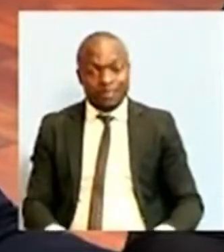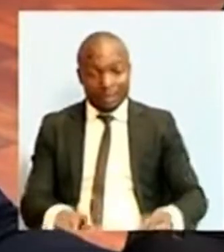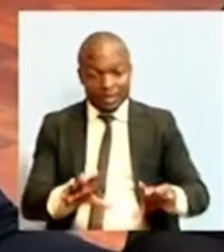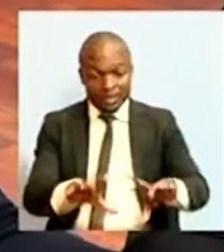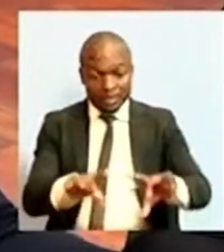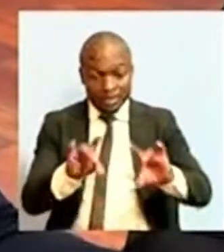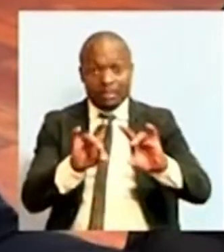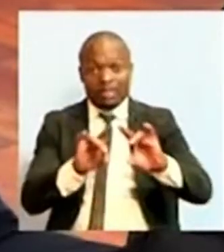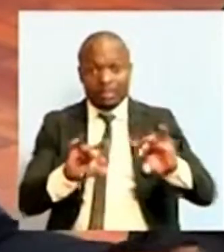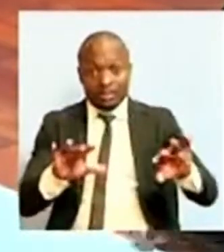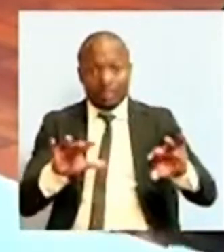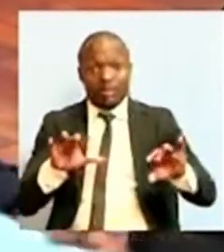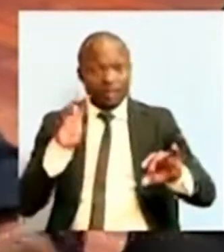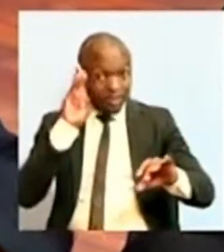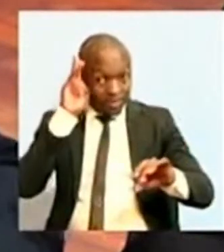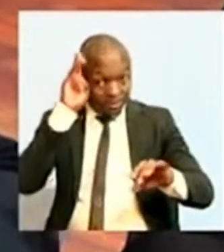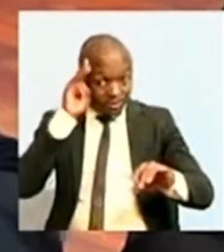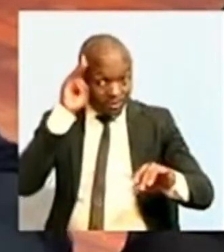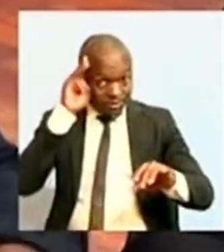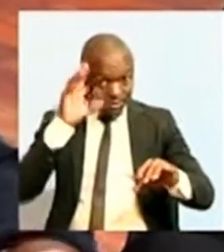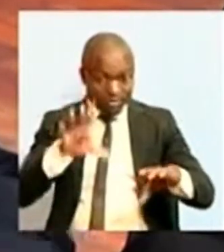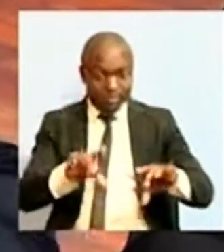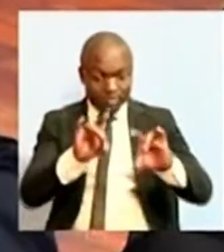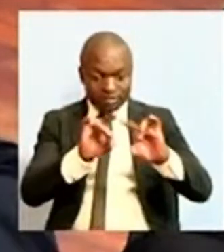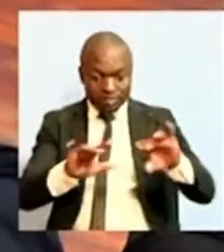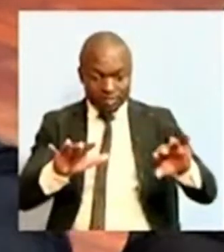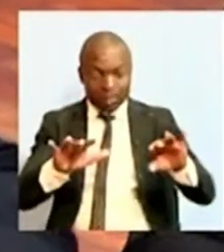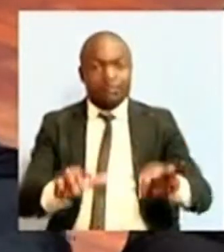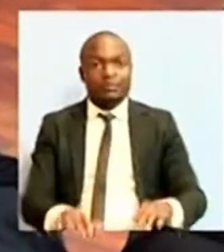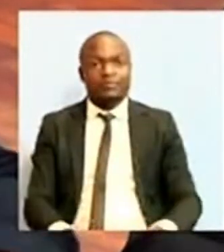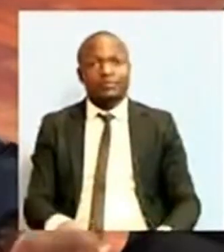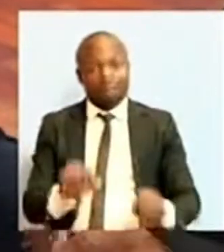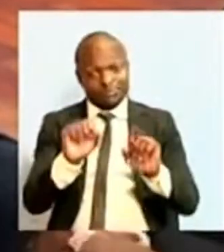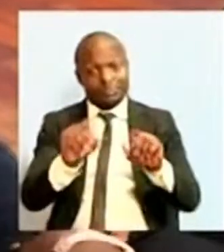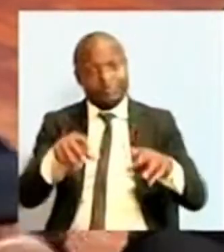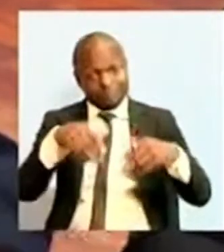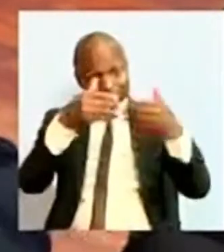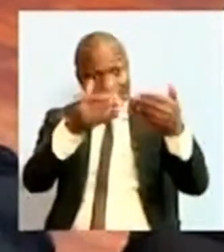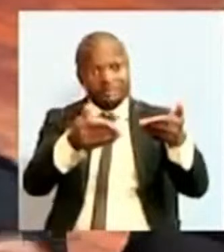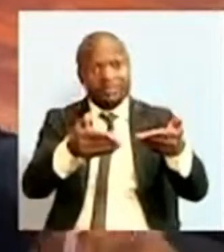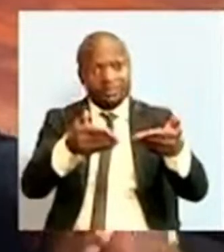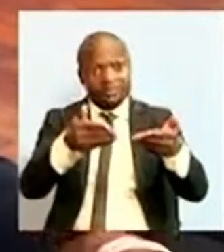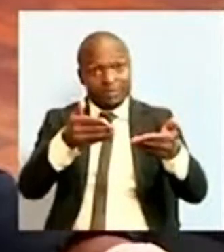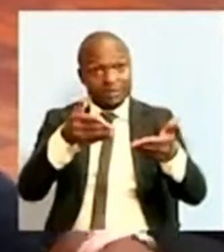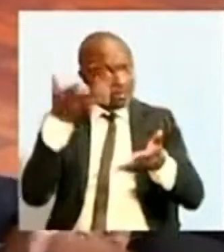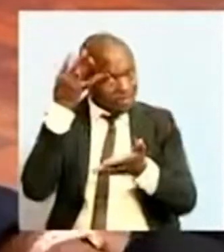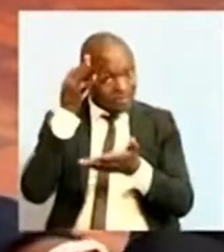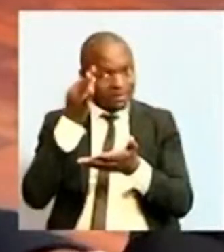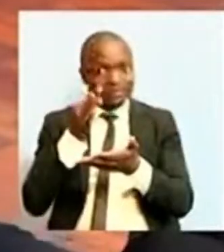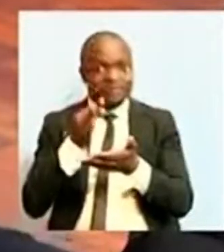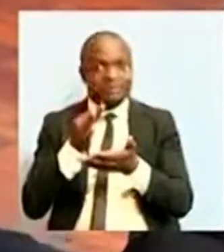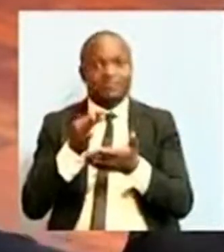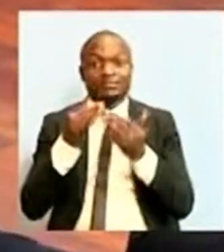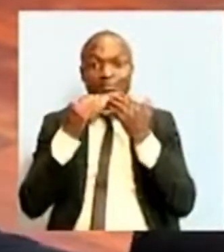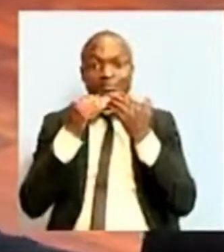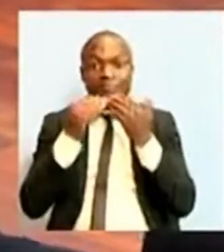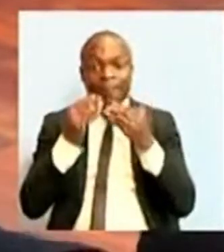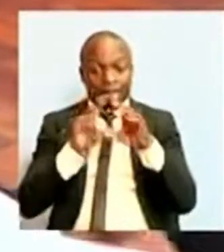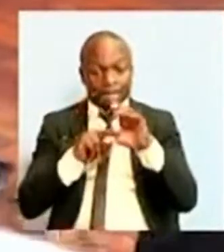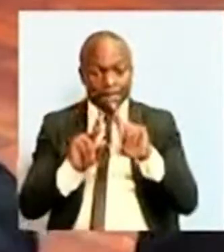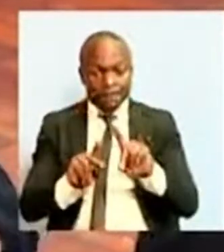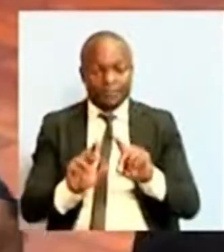land by Ministry of Lands. You can submit it to Secretariat. Thank you, Chair.